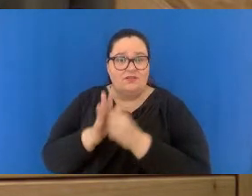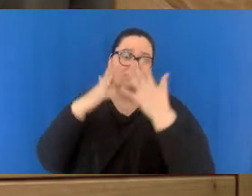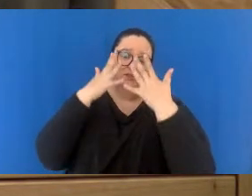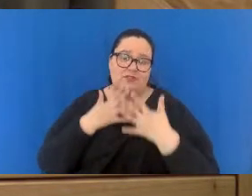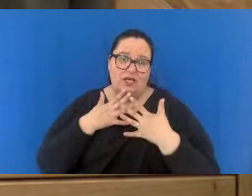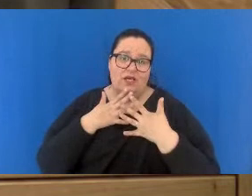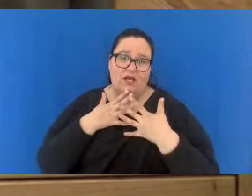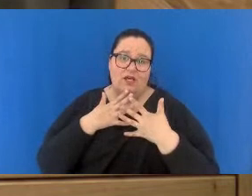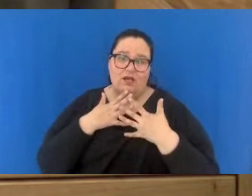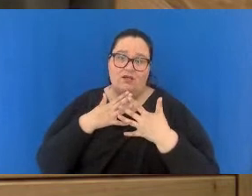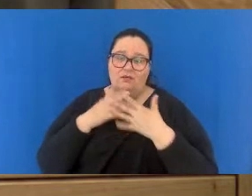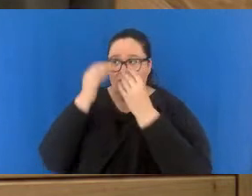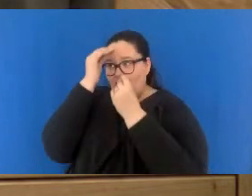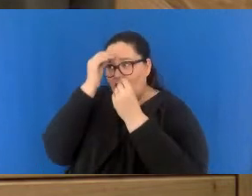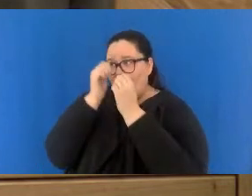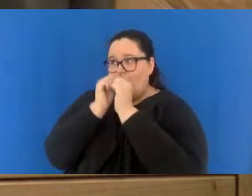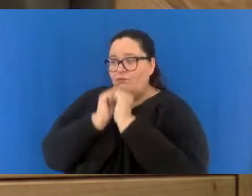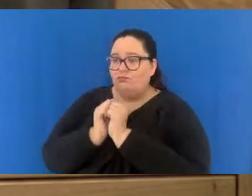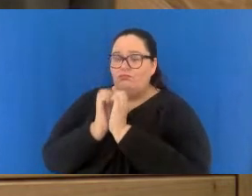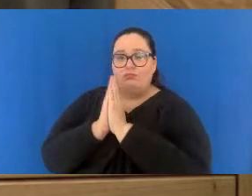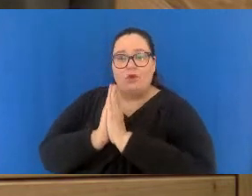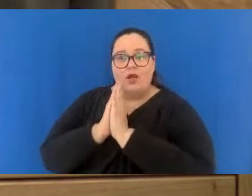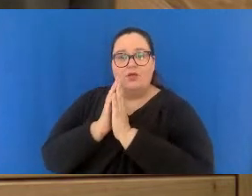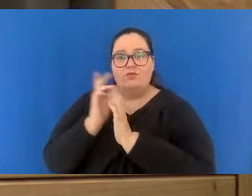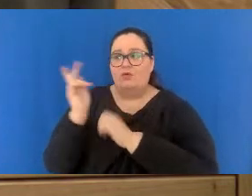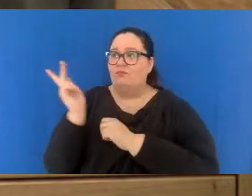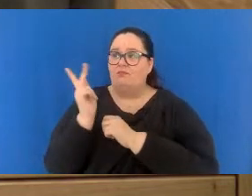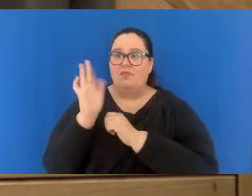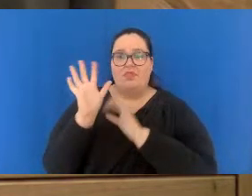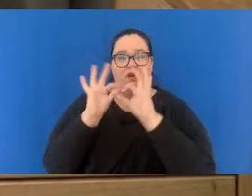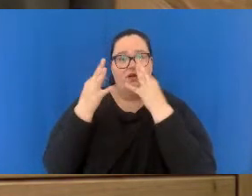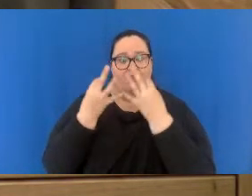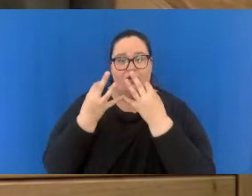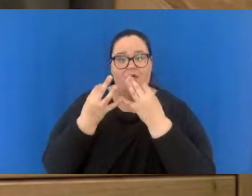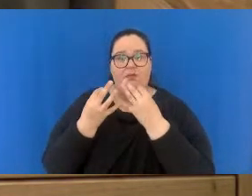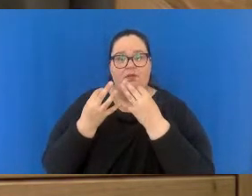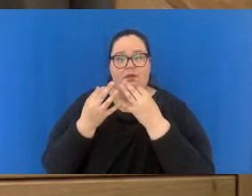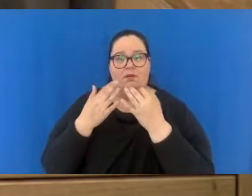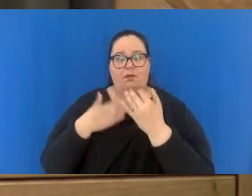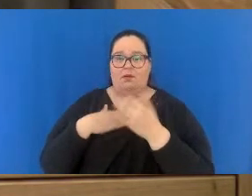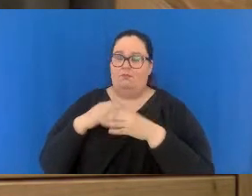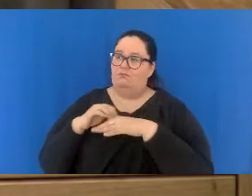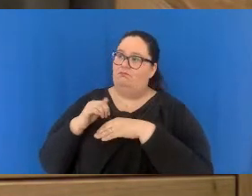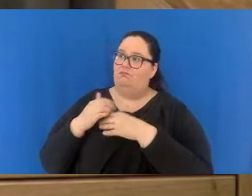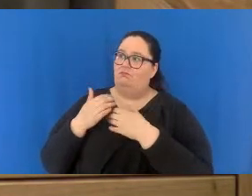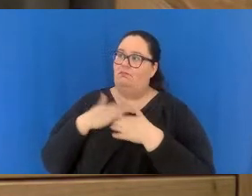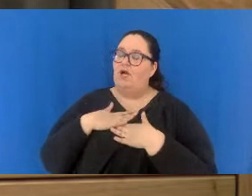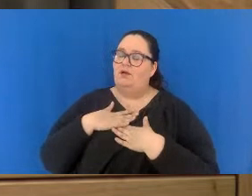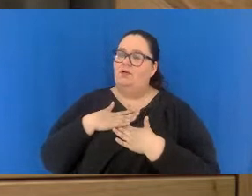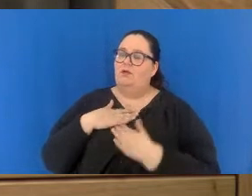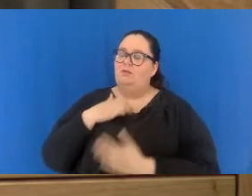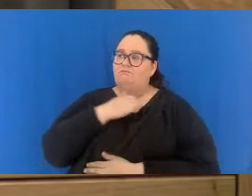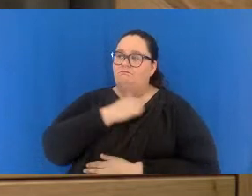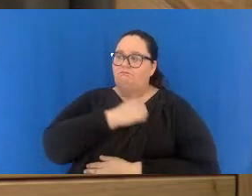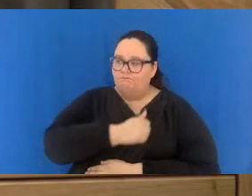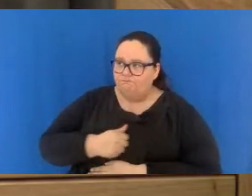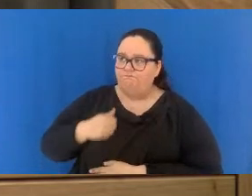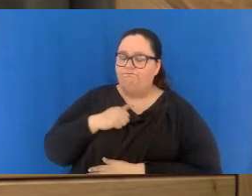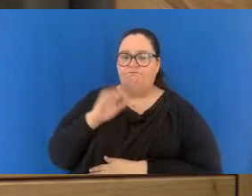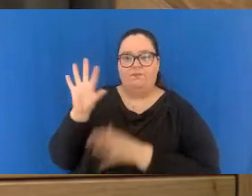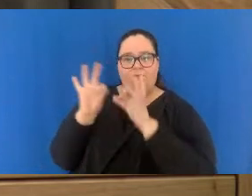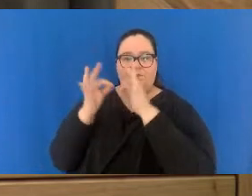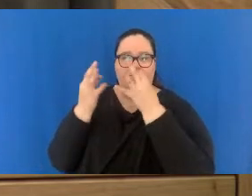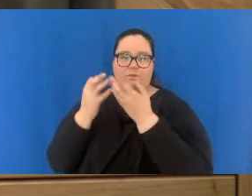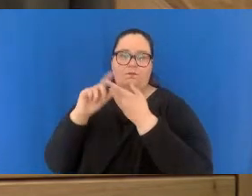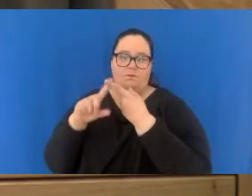thoughts and prayers are with the loved ones of these two people. I send my sincere condolences to their family and